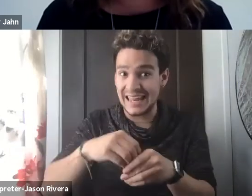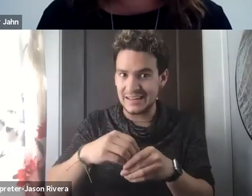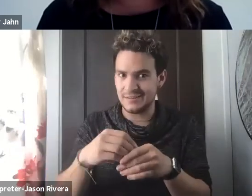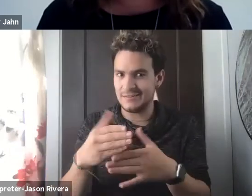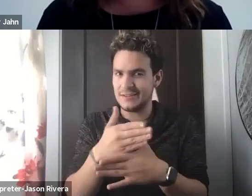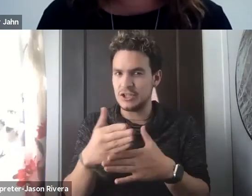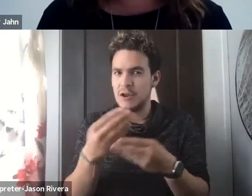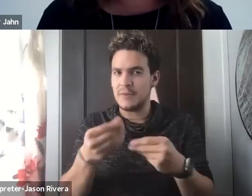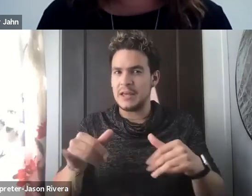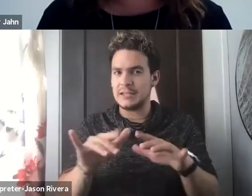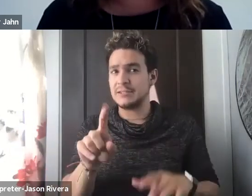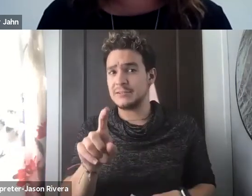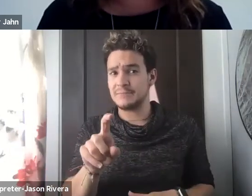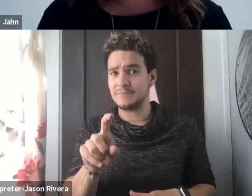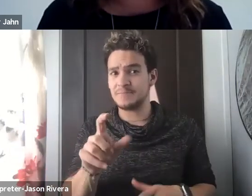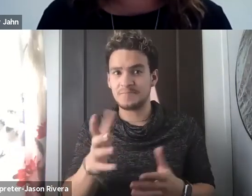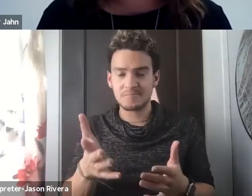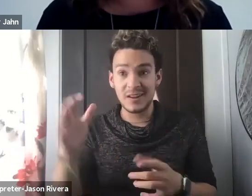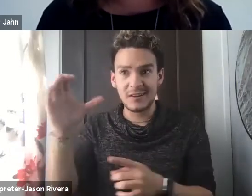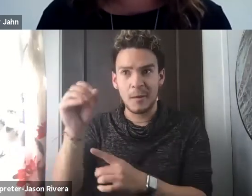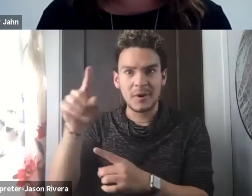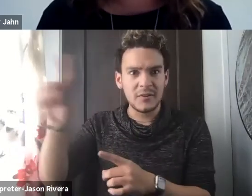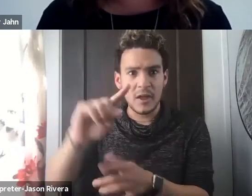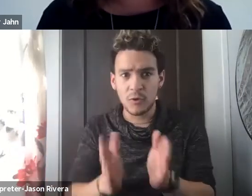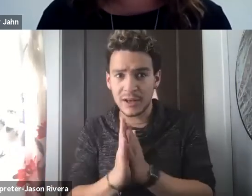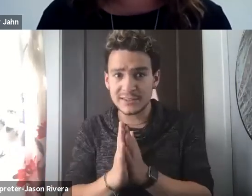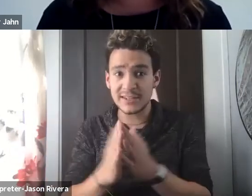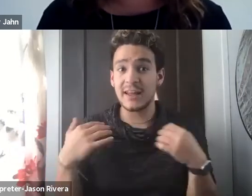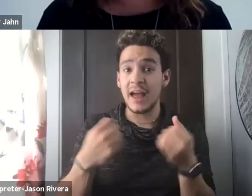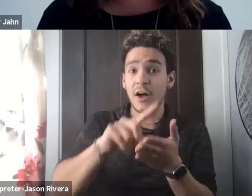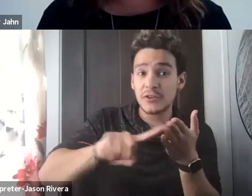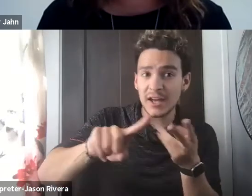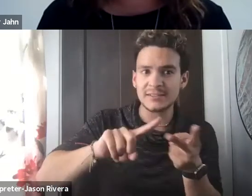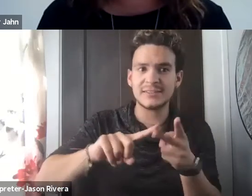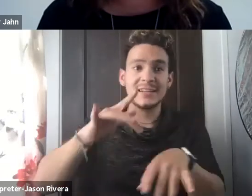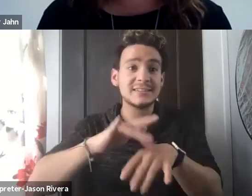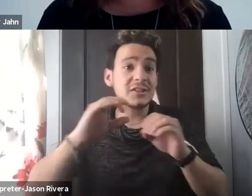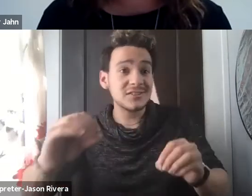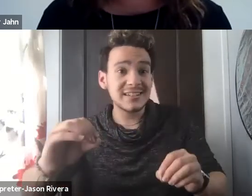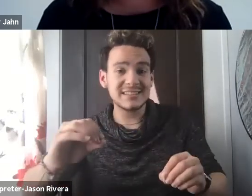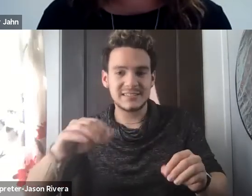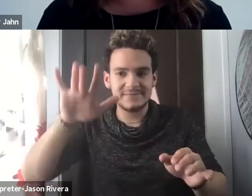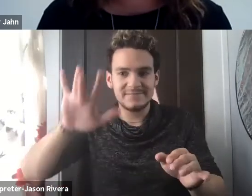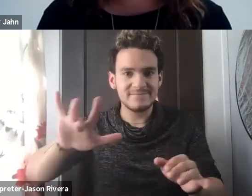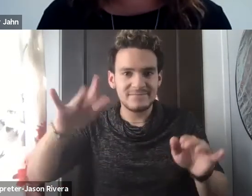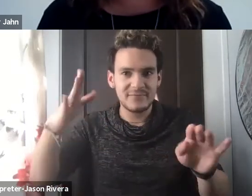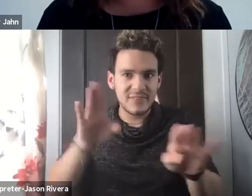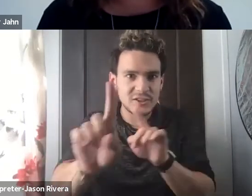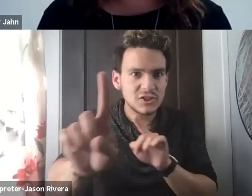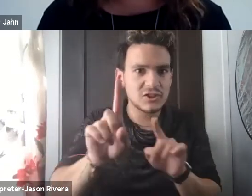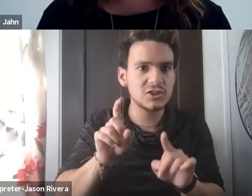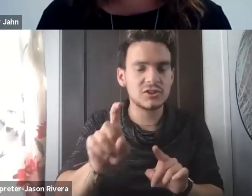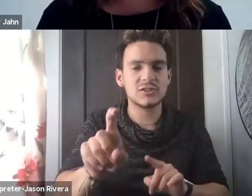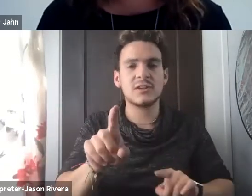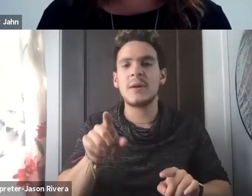spaces? And are companies requesting health checks, touchless fixtures? Michael, as you've been working with your